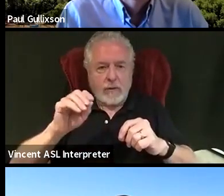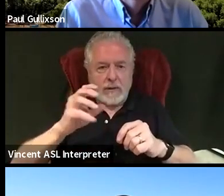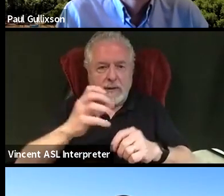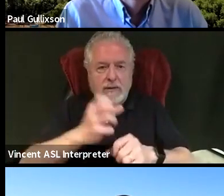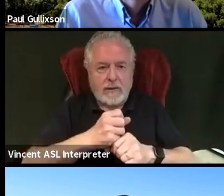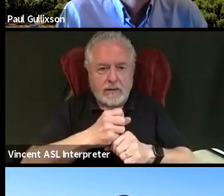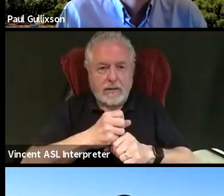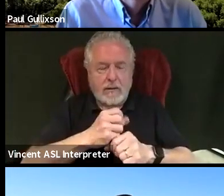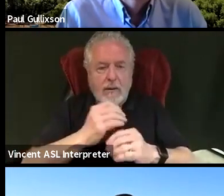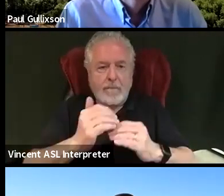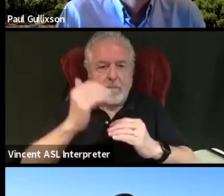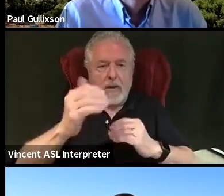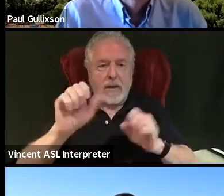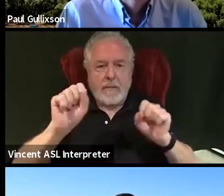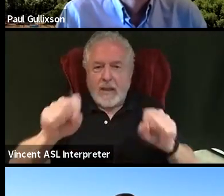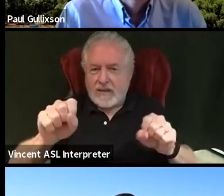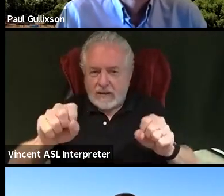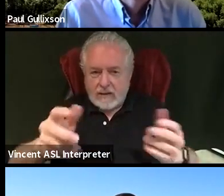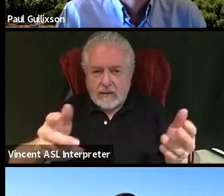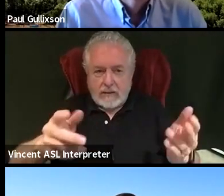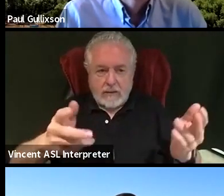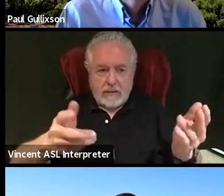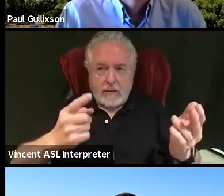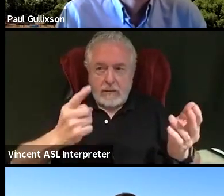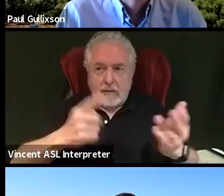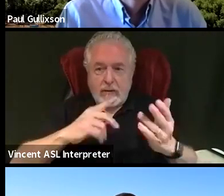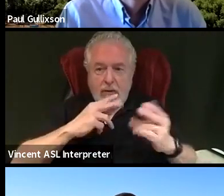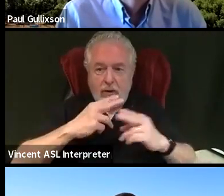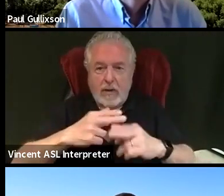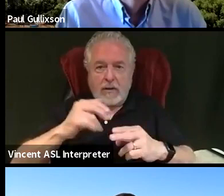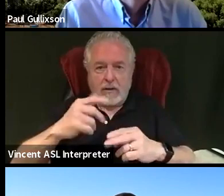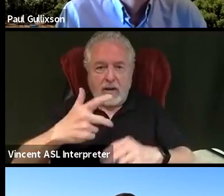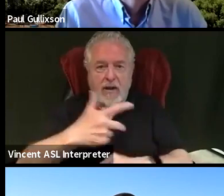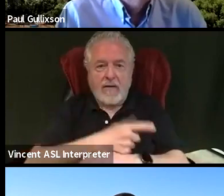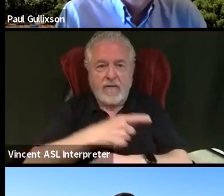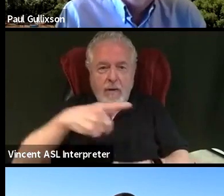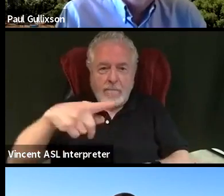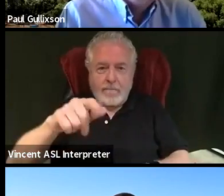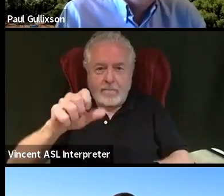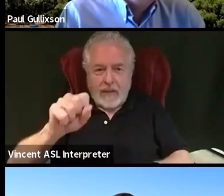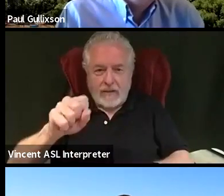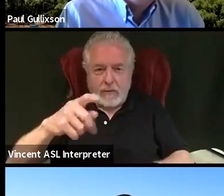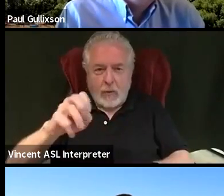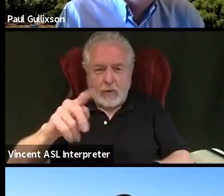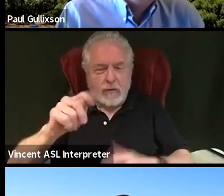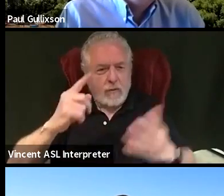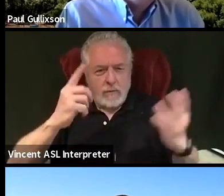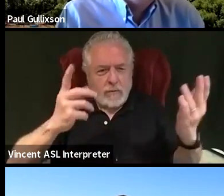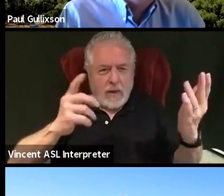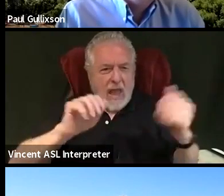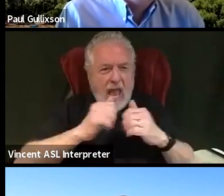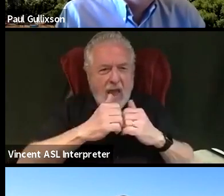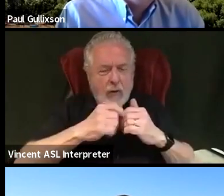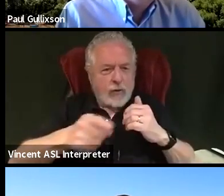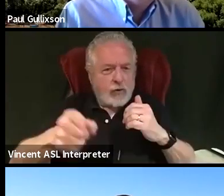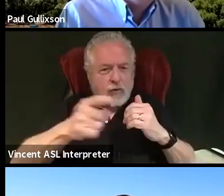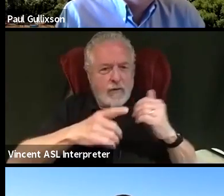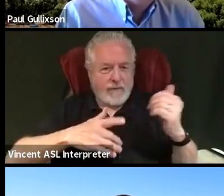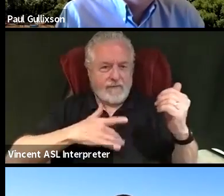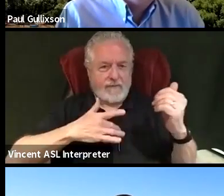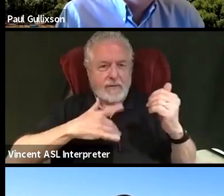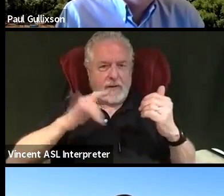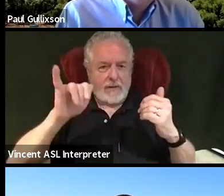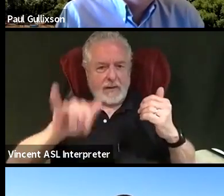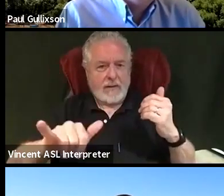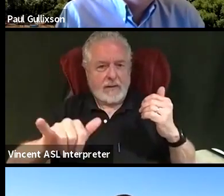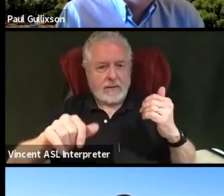little bump in capacity. Some people call it a vaccine passport. Just wondering how you feel about